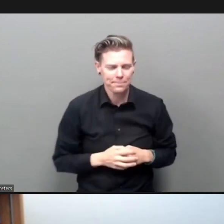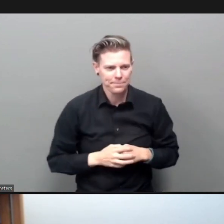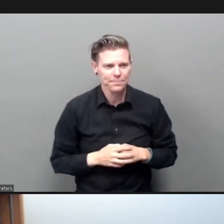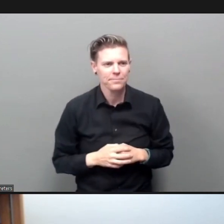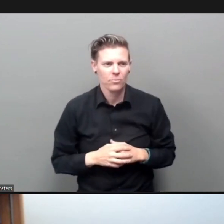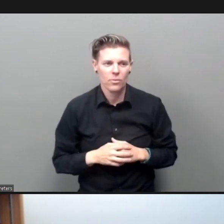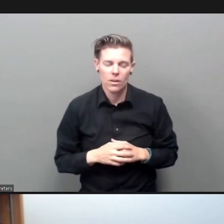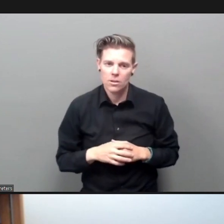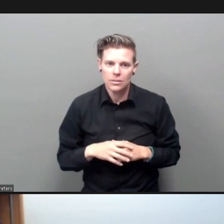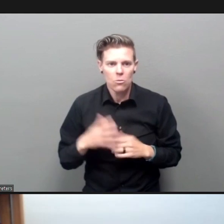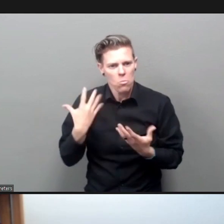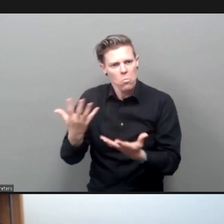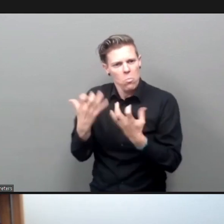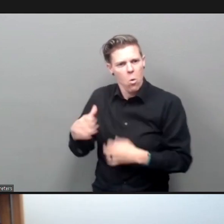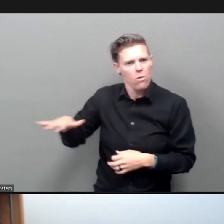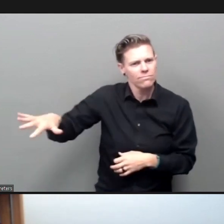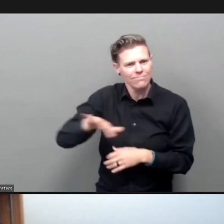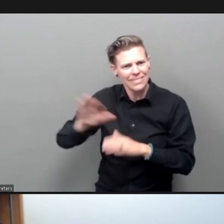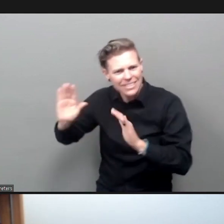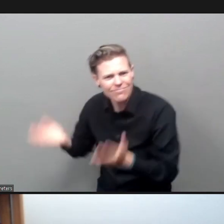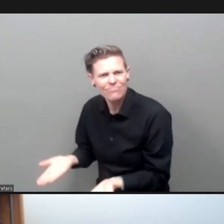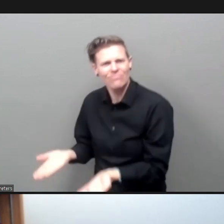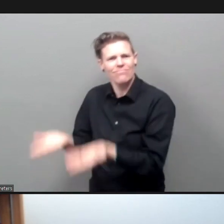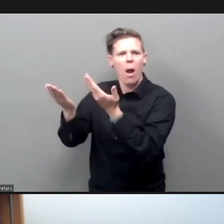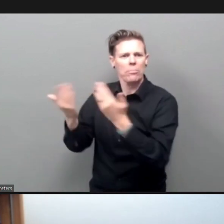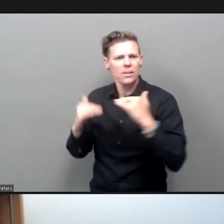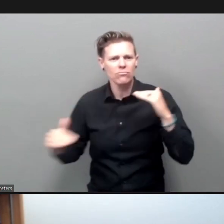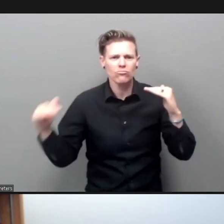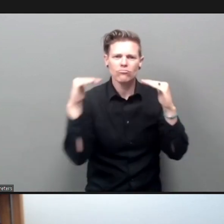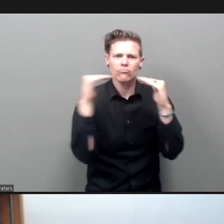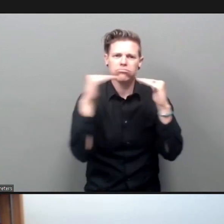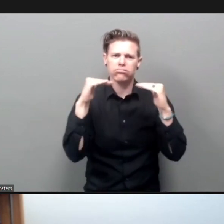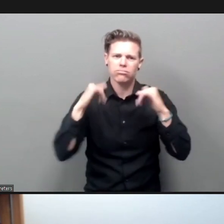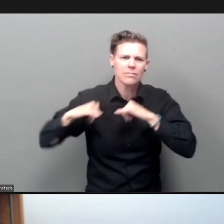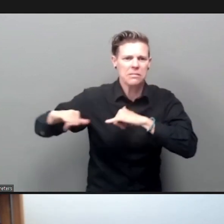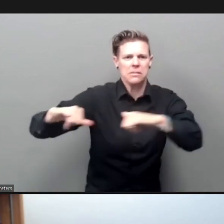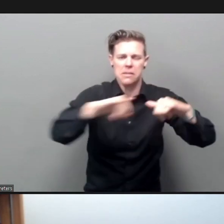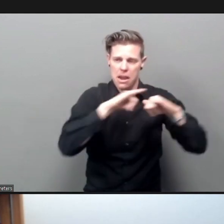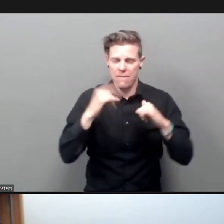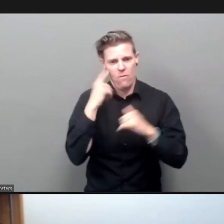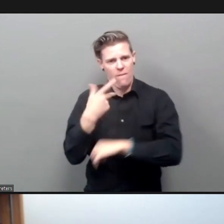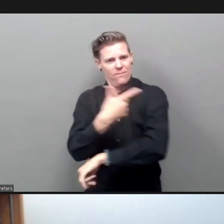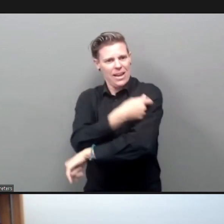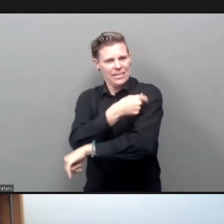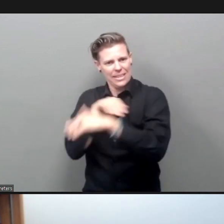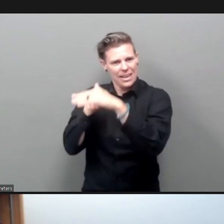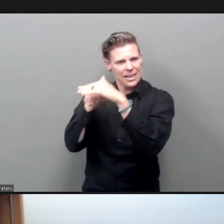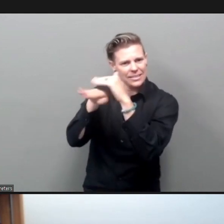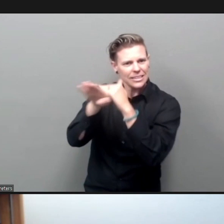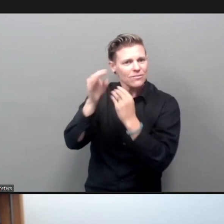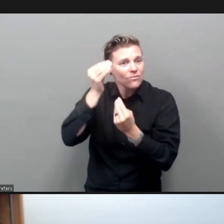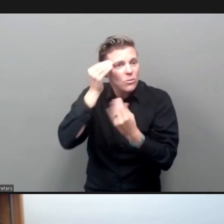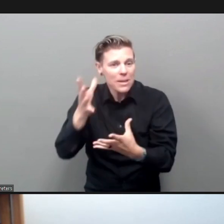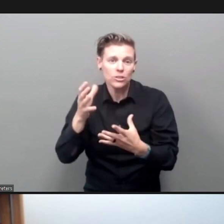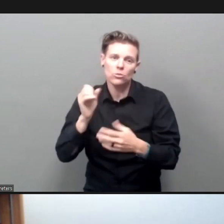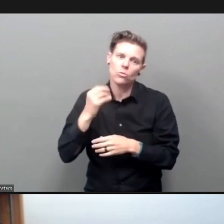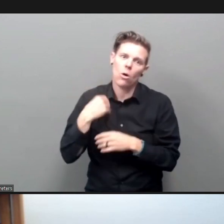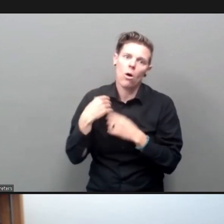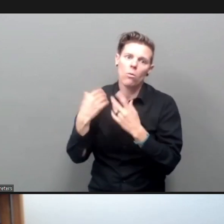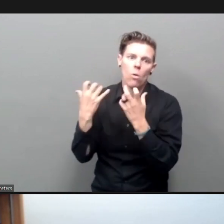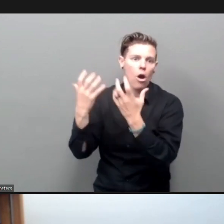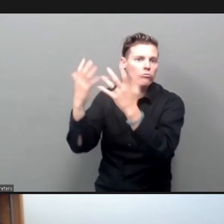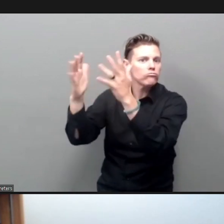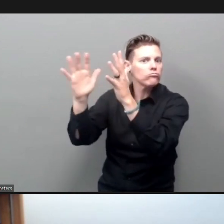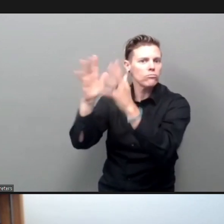equity into the state, at least for the vaccination. So Laura, that's been a great effort, and we really appreciate the work you've done on that.